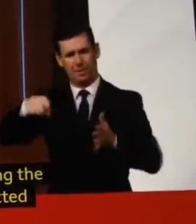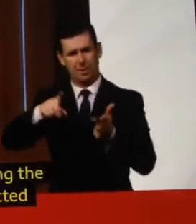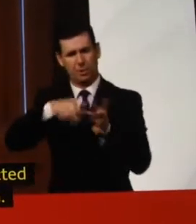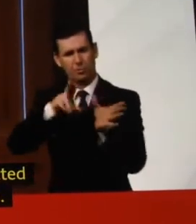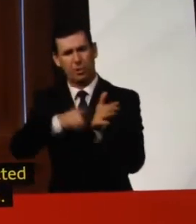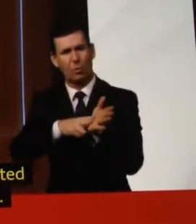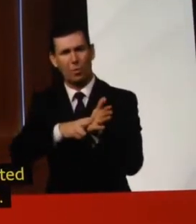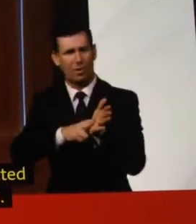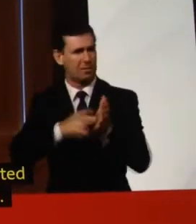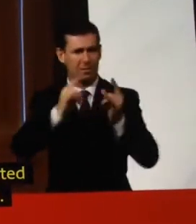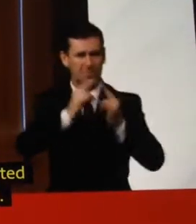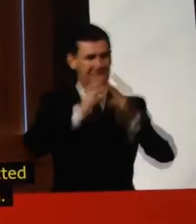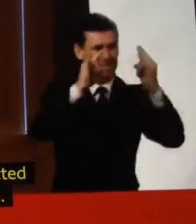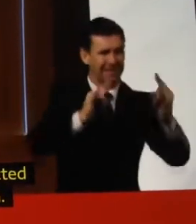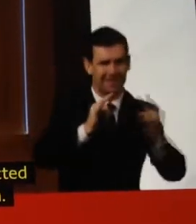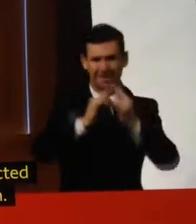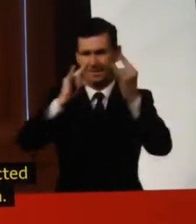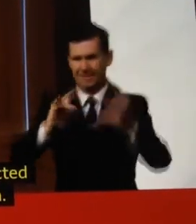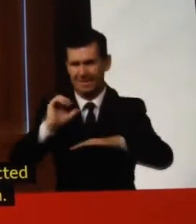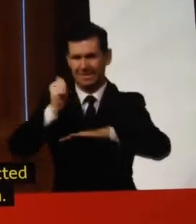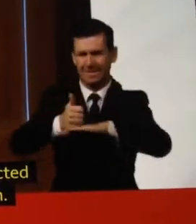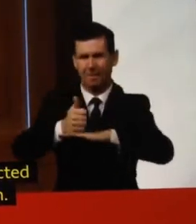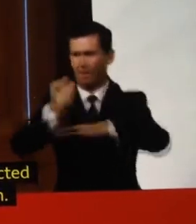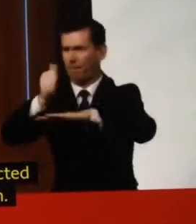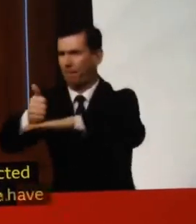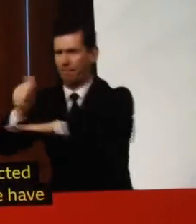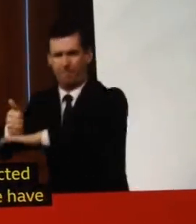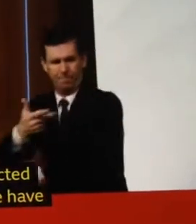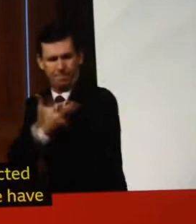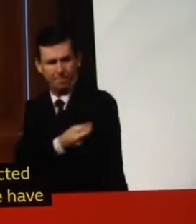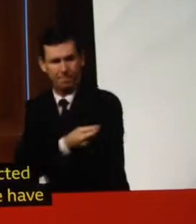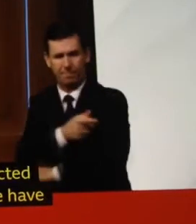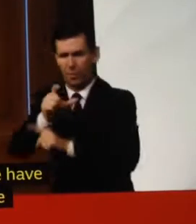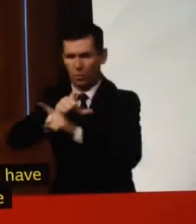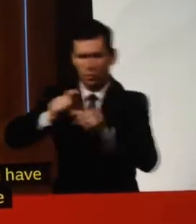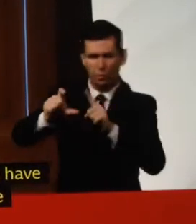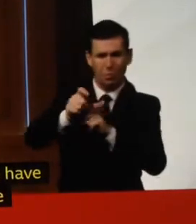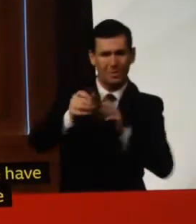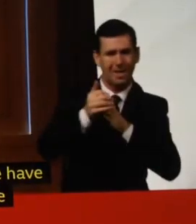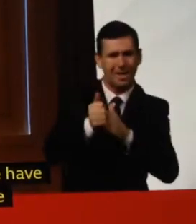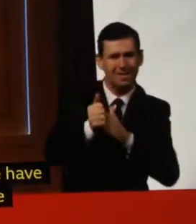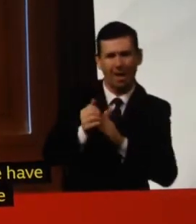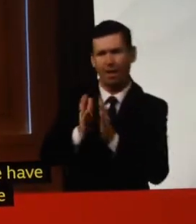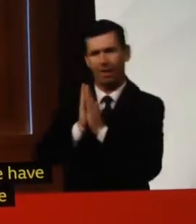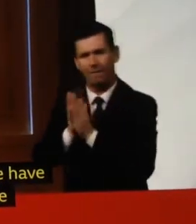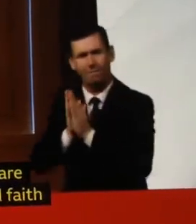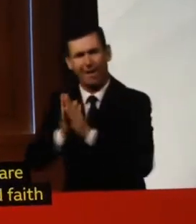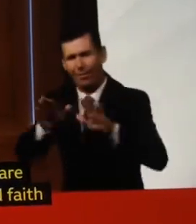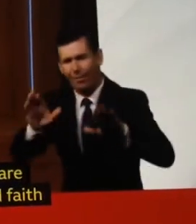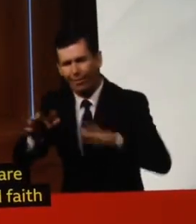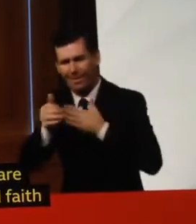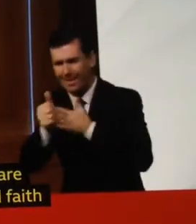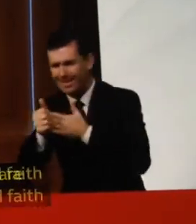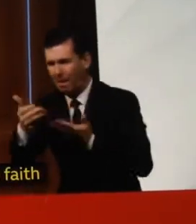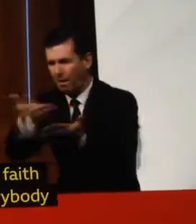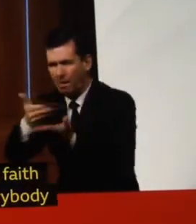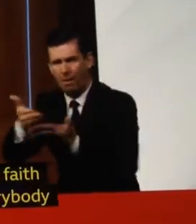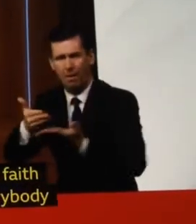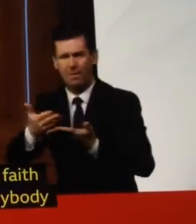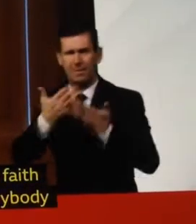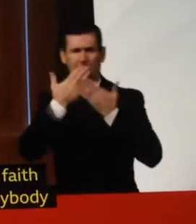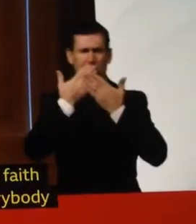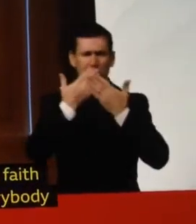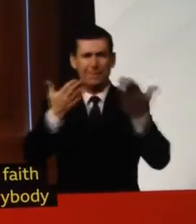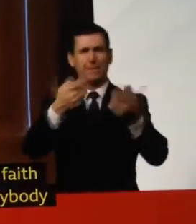with community and faith leaders to make sure that everybody has the opportunity to get this protection. So please come forward. And